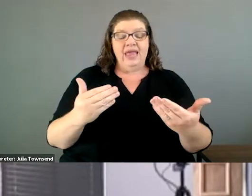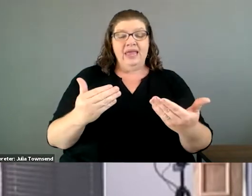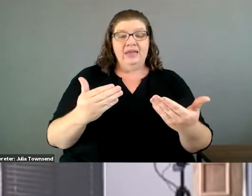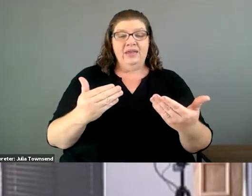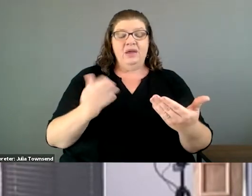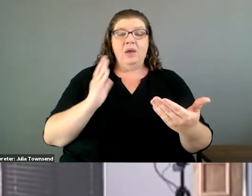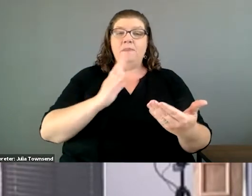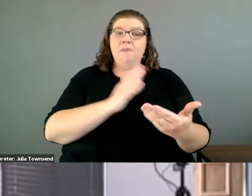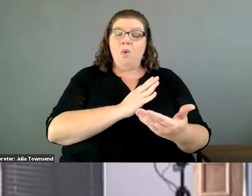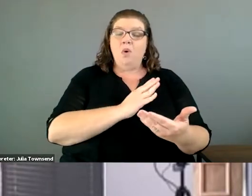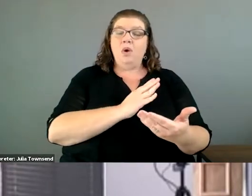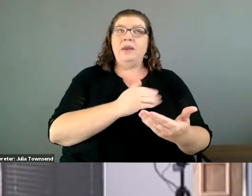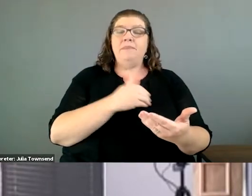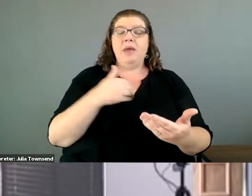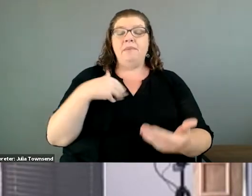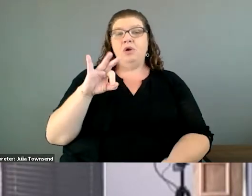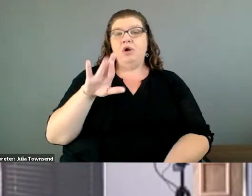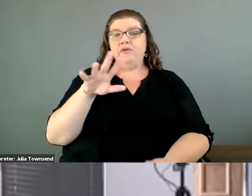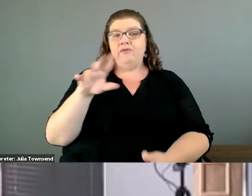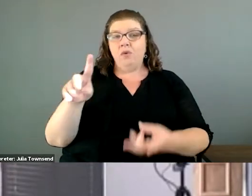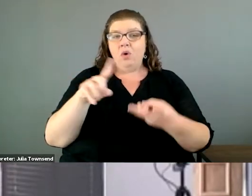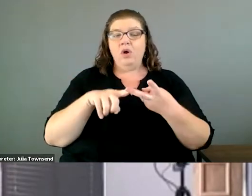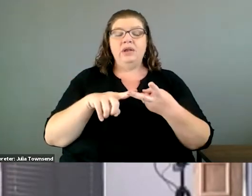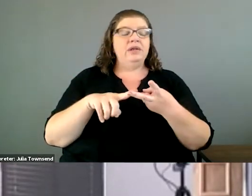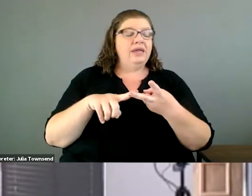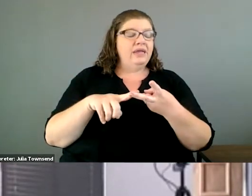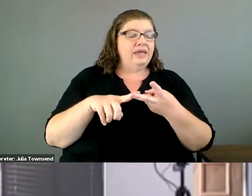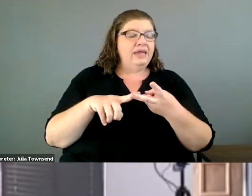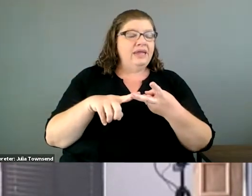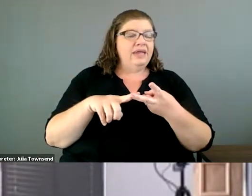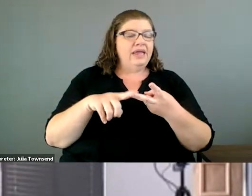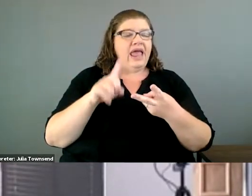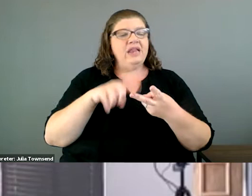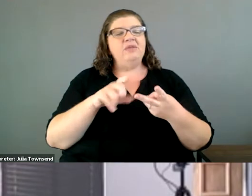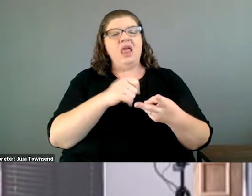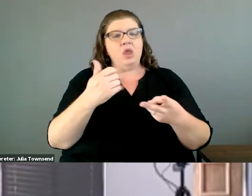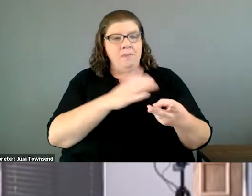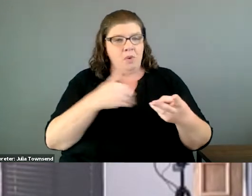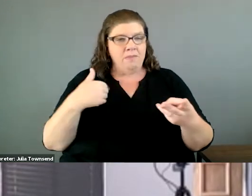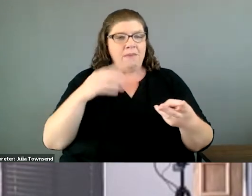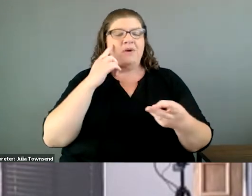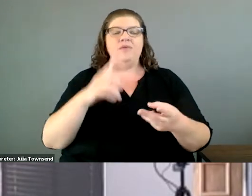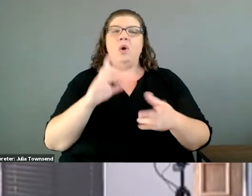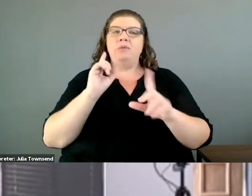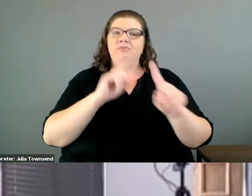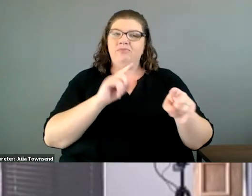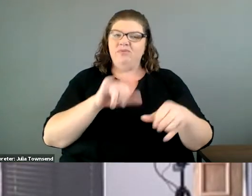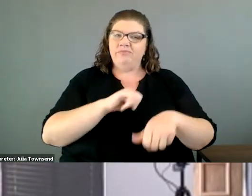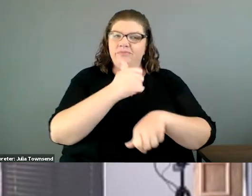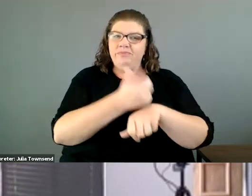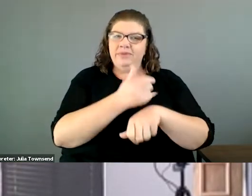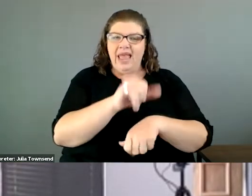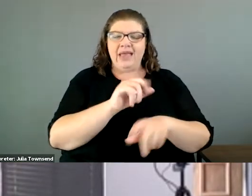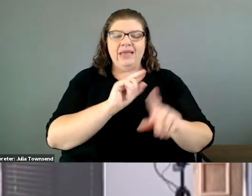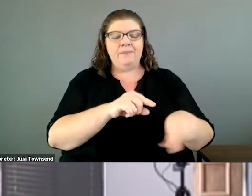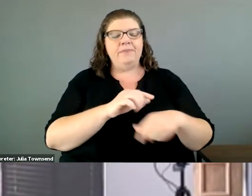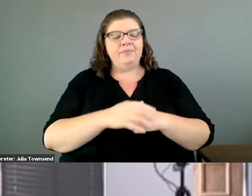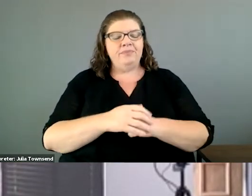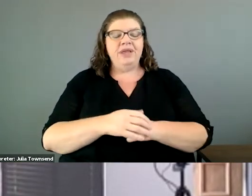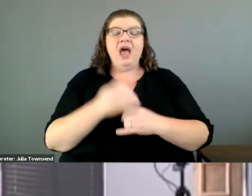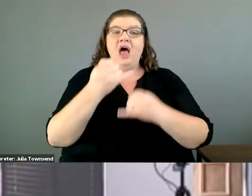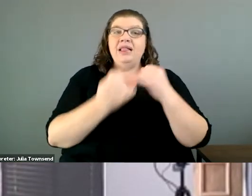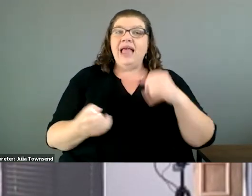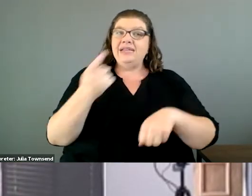Member Ford and Board Member Sims-Moen for attending on a couple of those days as well. And on the last day, building off of our